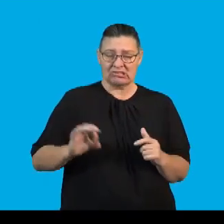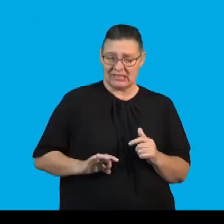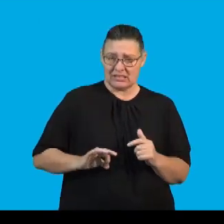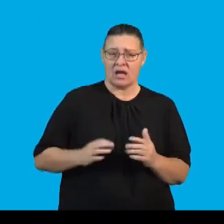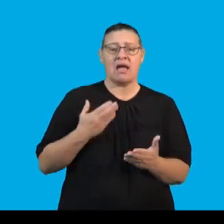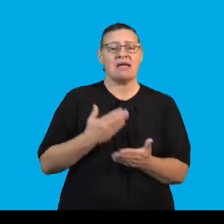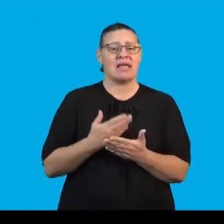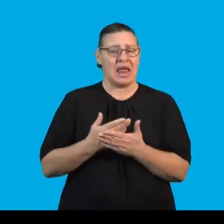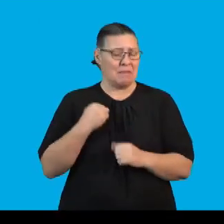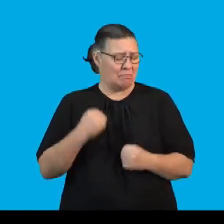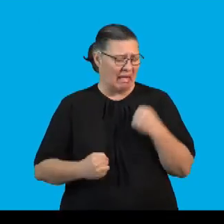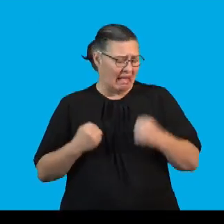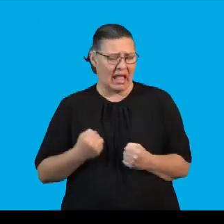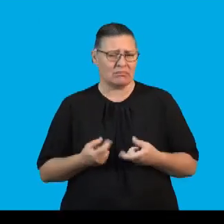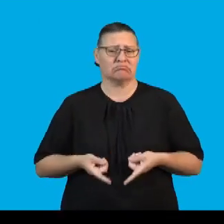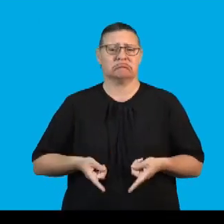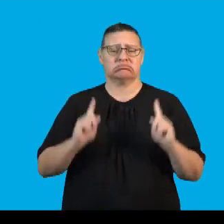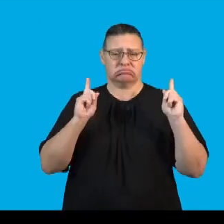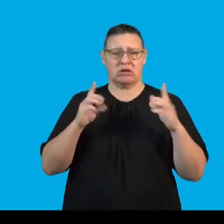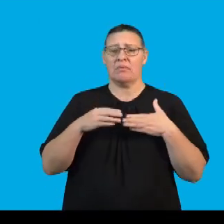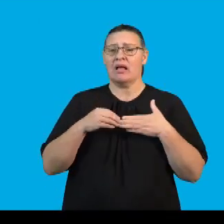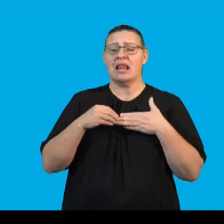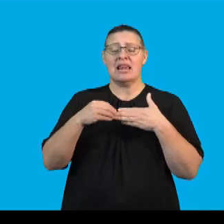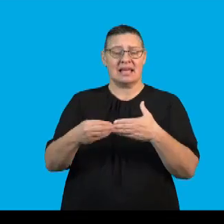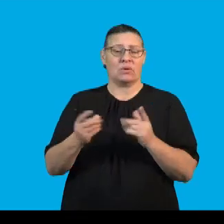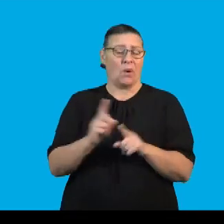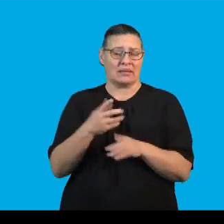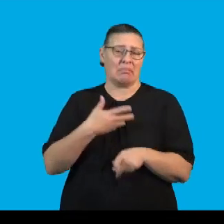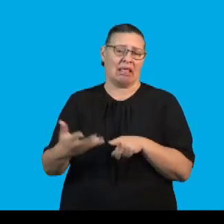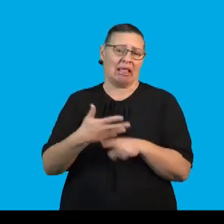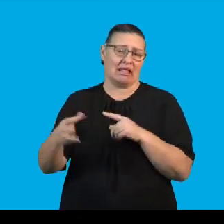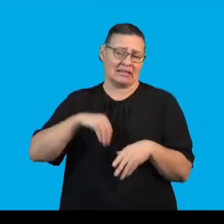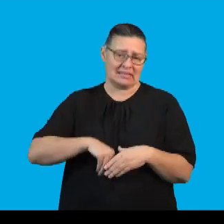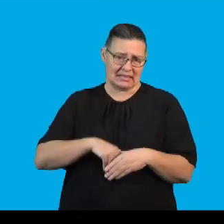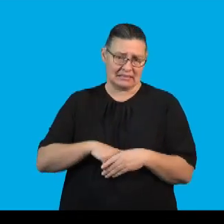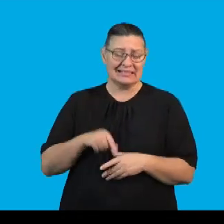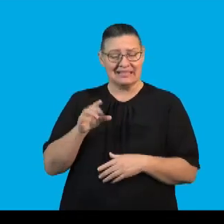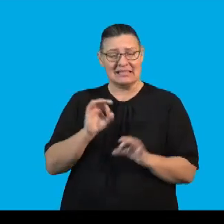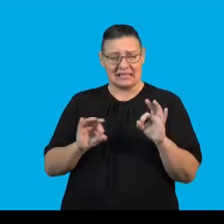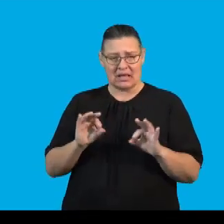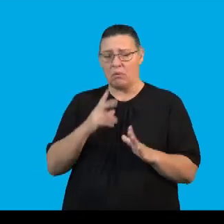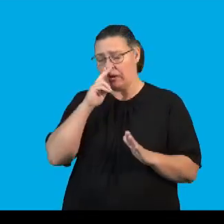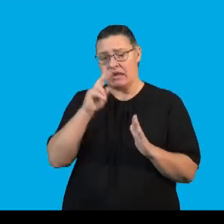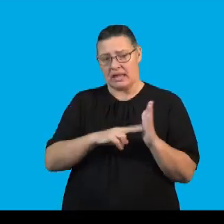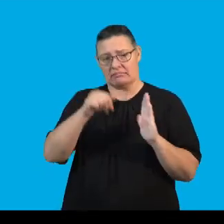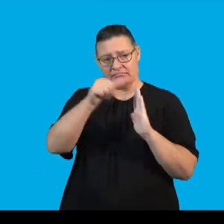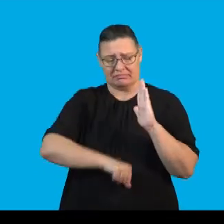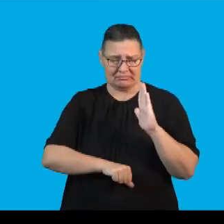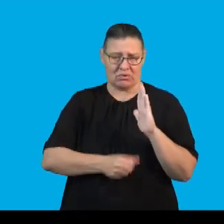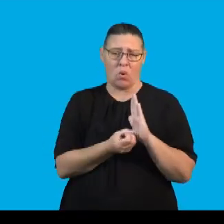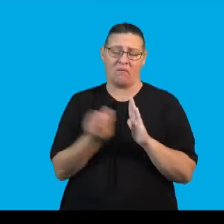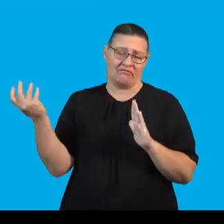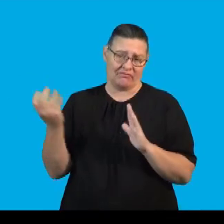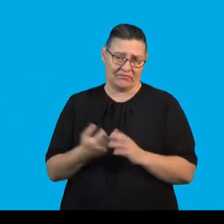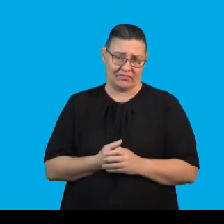cyst can cause intense pain and may rupture, leading to internal bleeding. Such cysts will